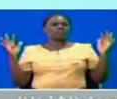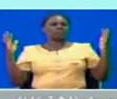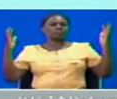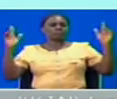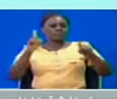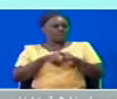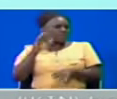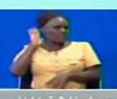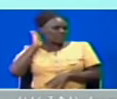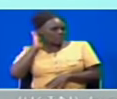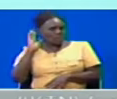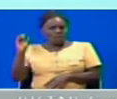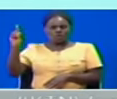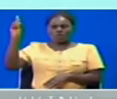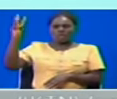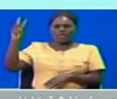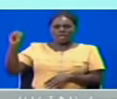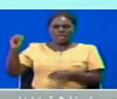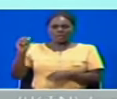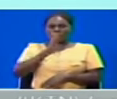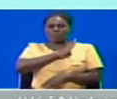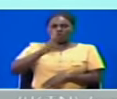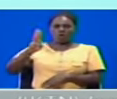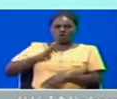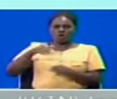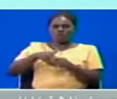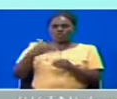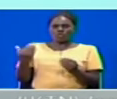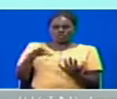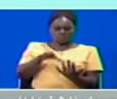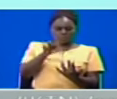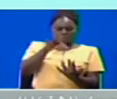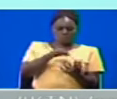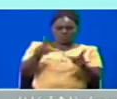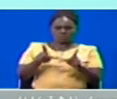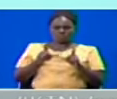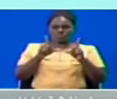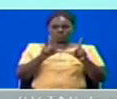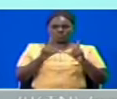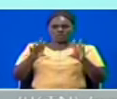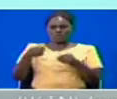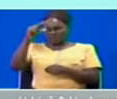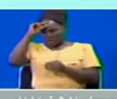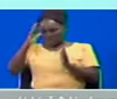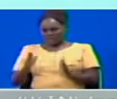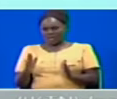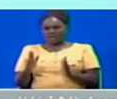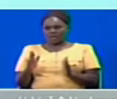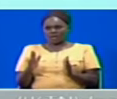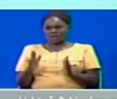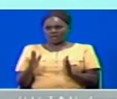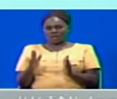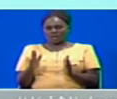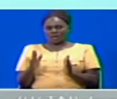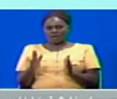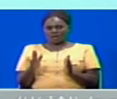when they heard that the ODM Disputes Tribunal had withdrawn the nomination certificate issued to his governorship challenger, Thomas